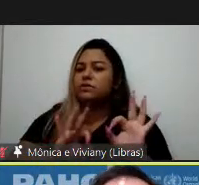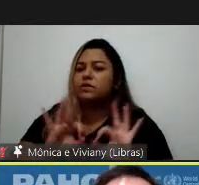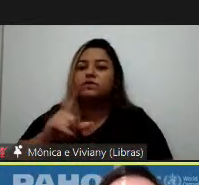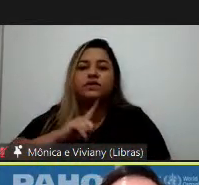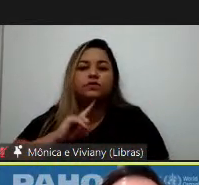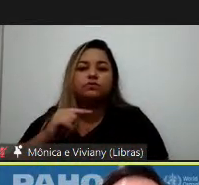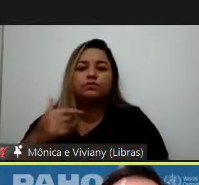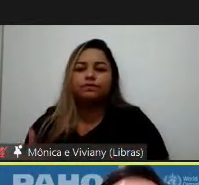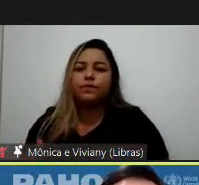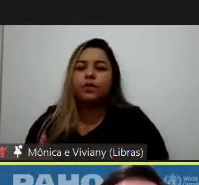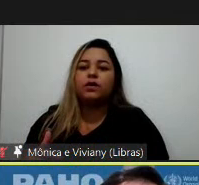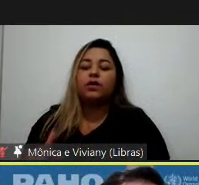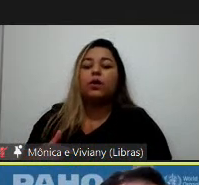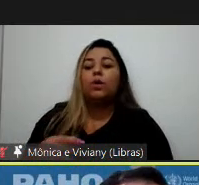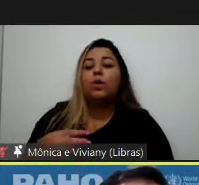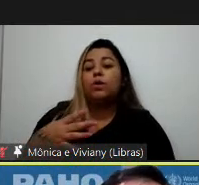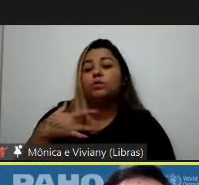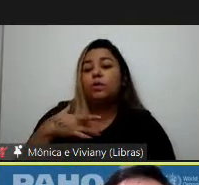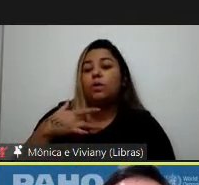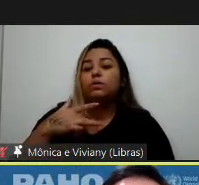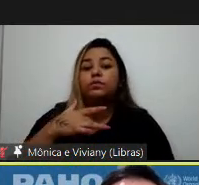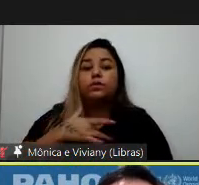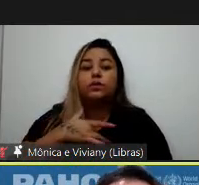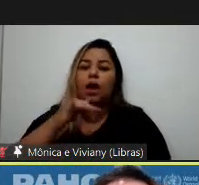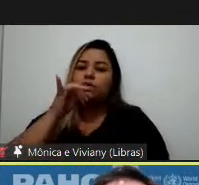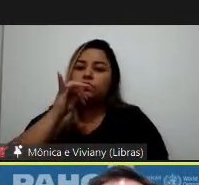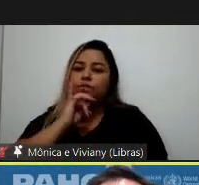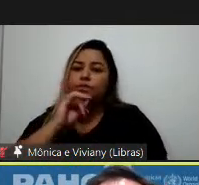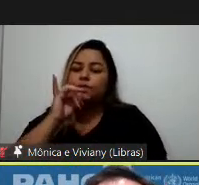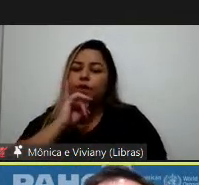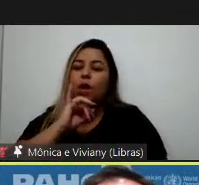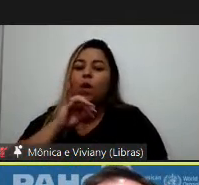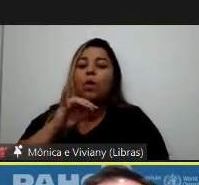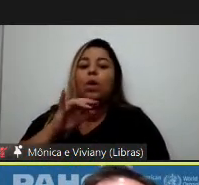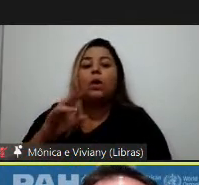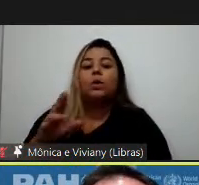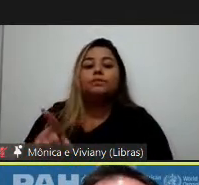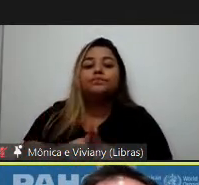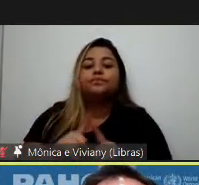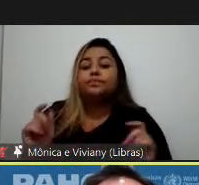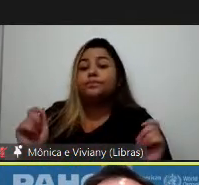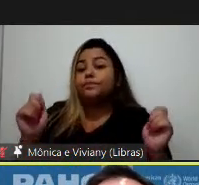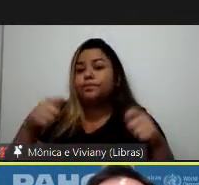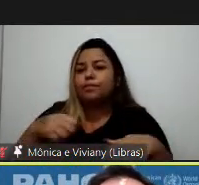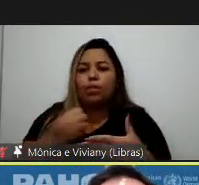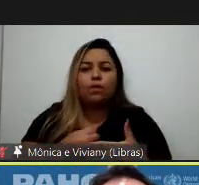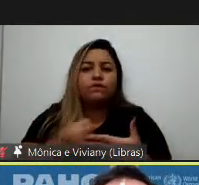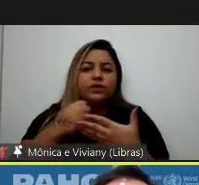including organizational. If there is no organization that is adequate for the health system that has these